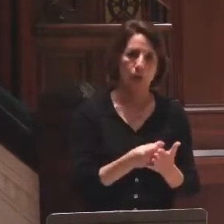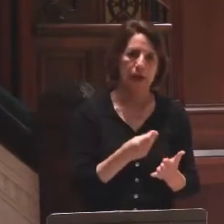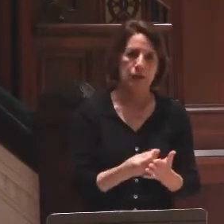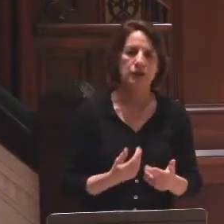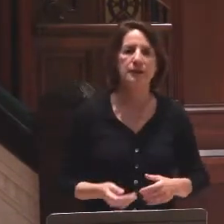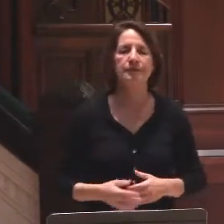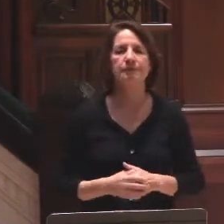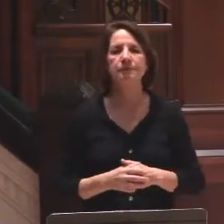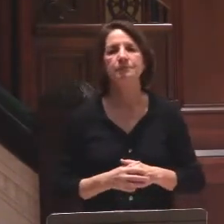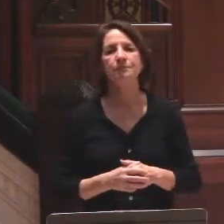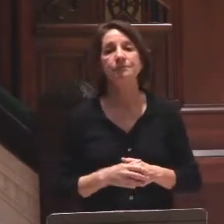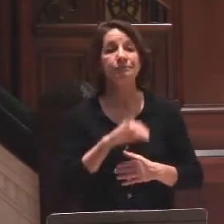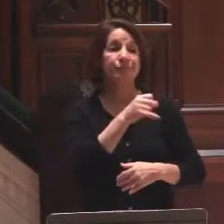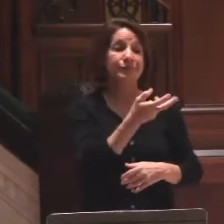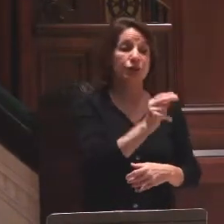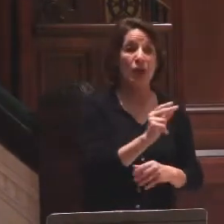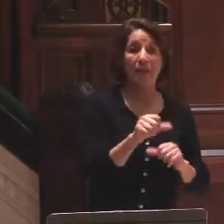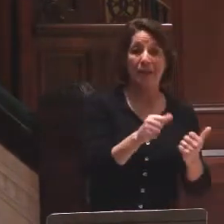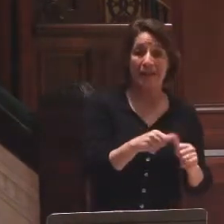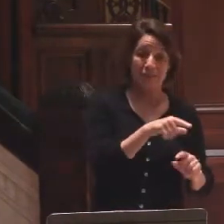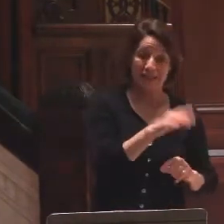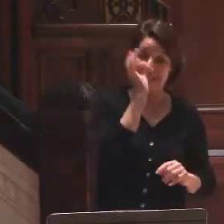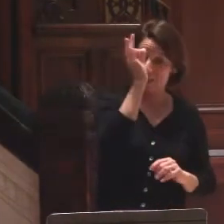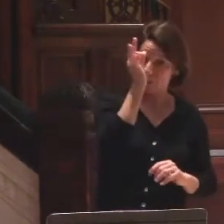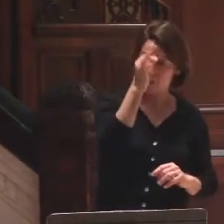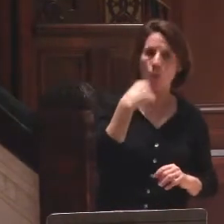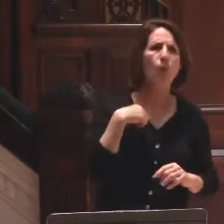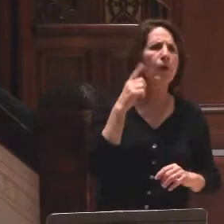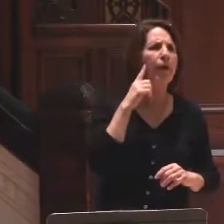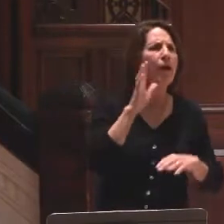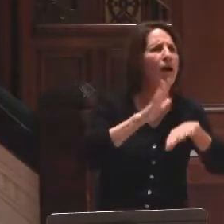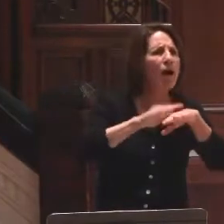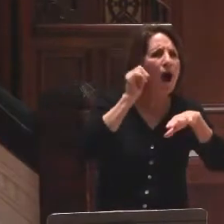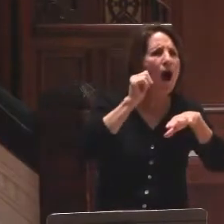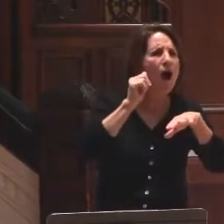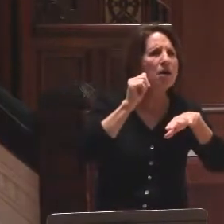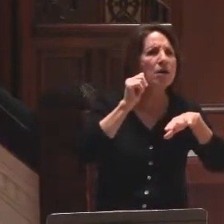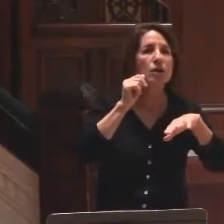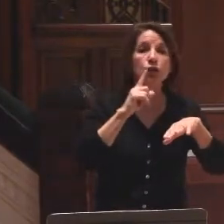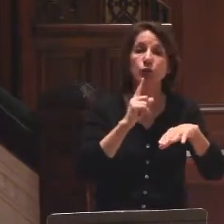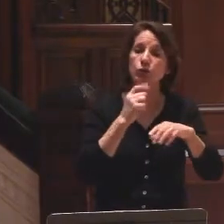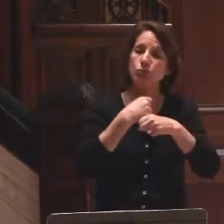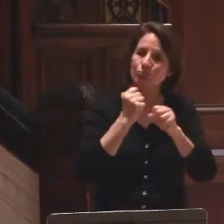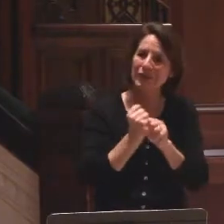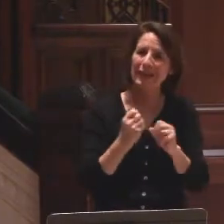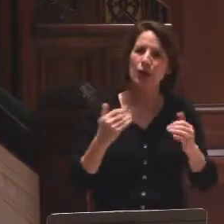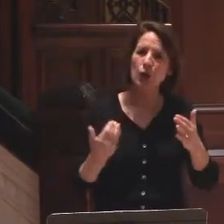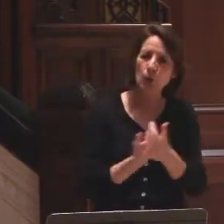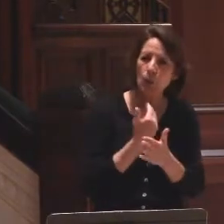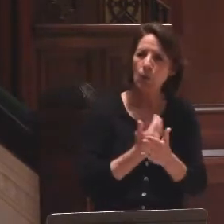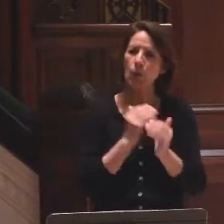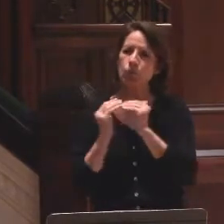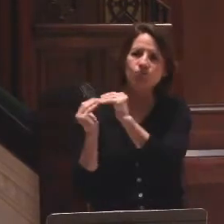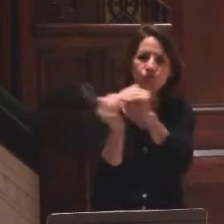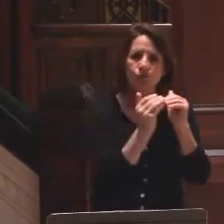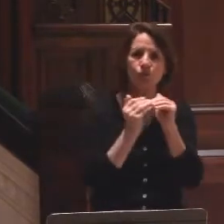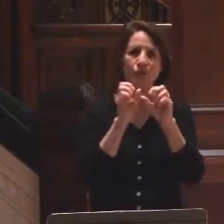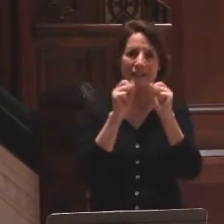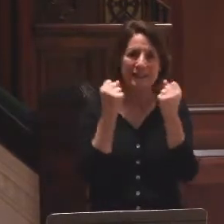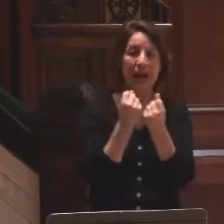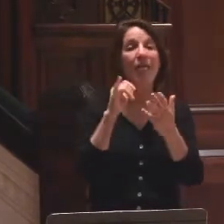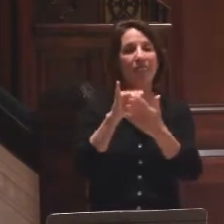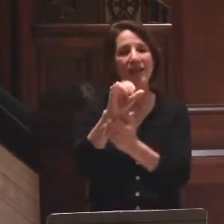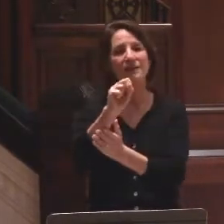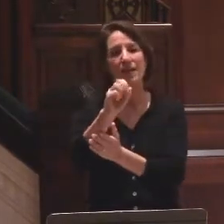In John the Baptist's preaching, we hear a call to create a new and a just society. That's the social revolution